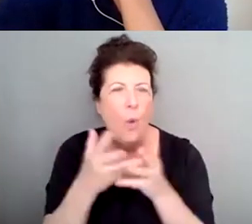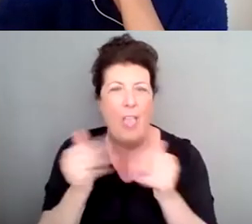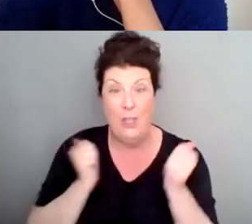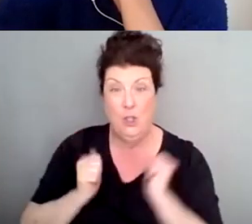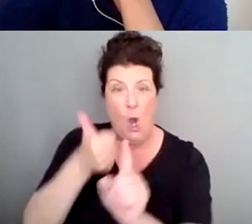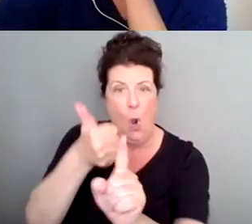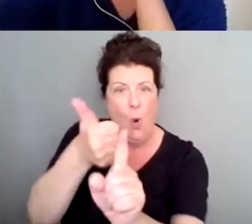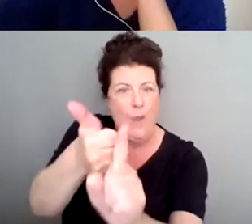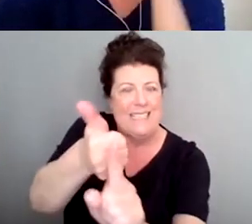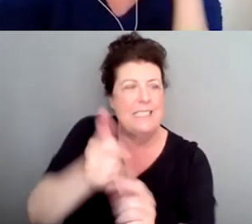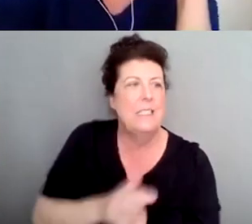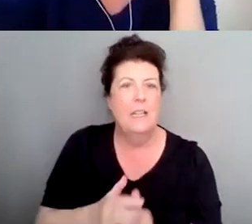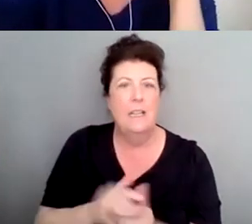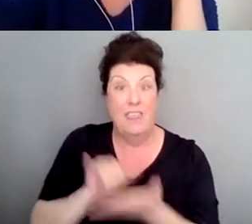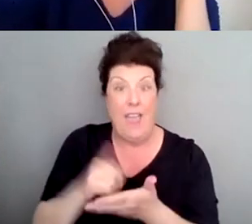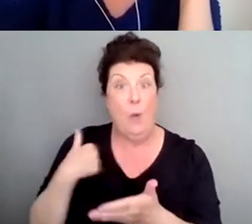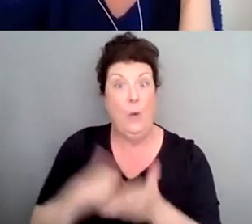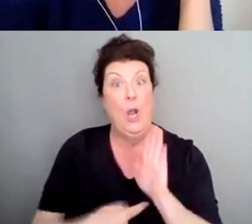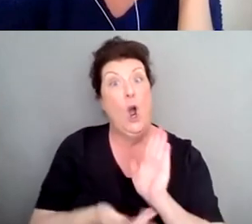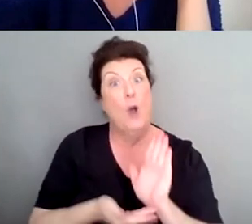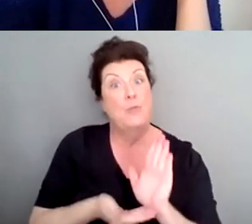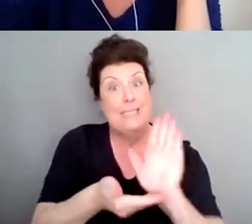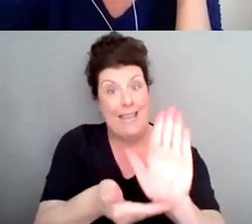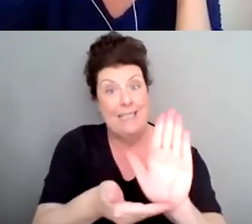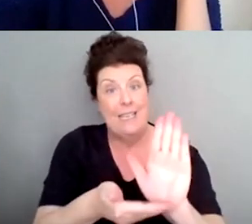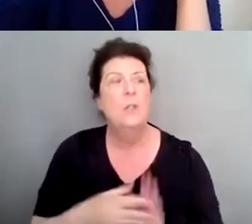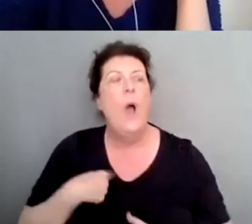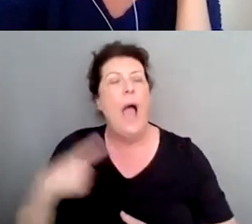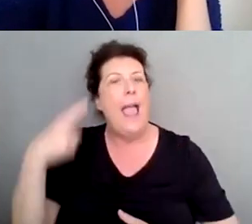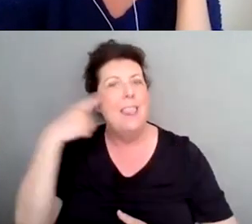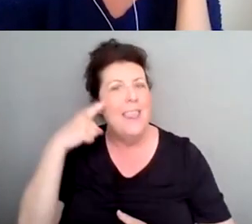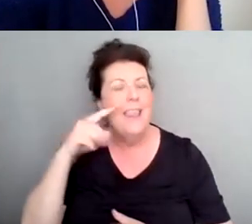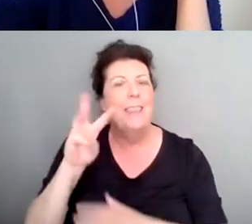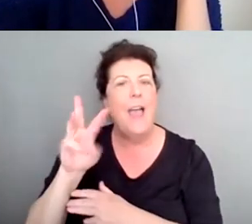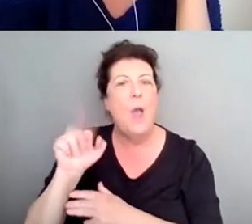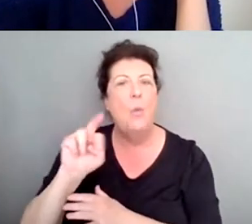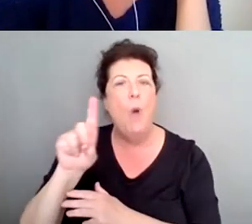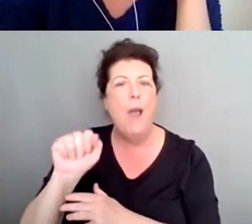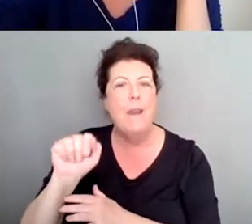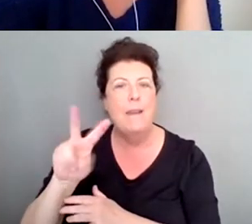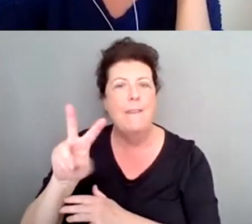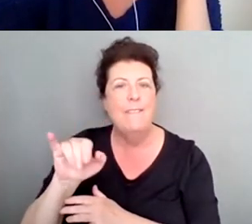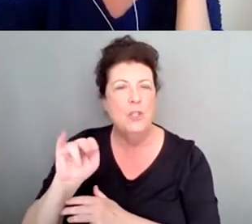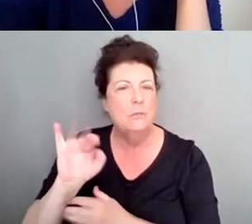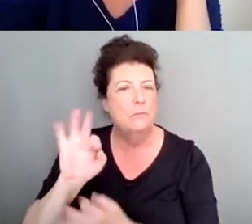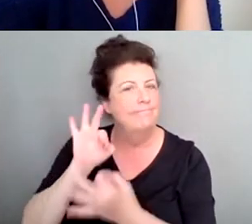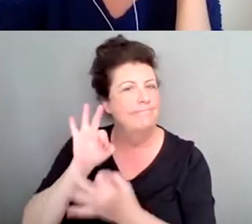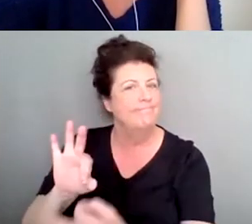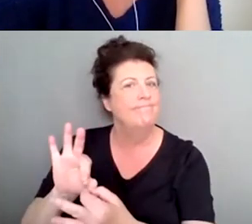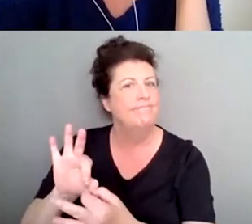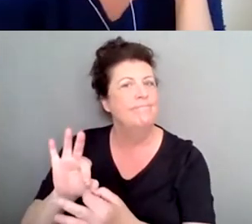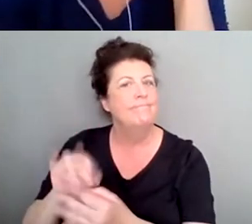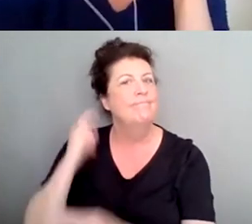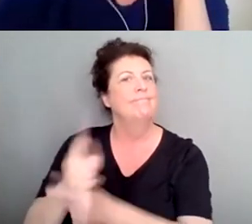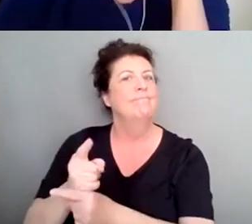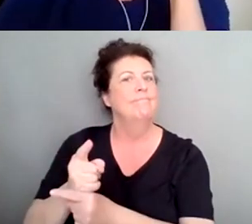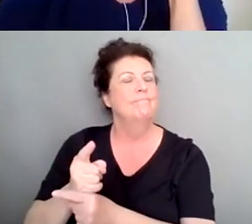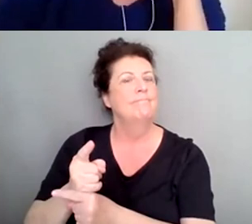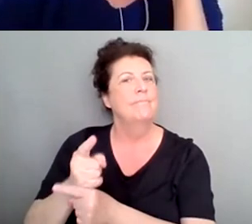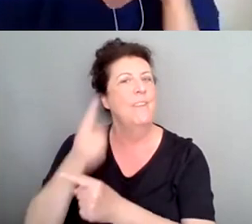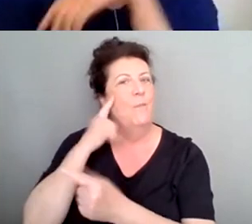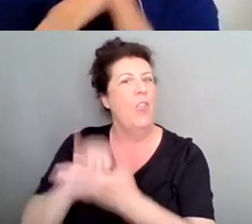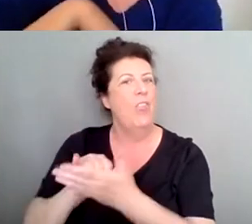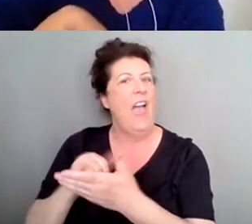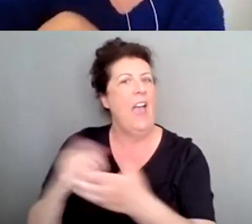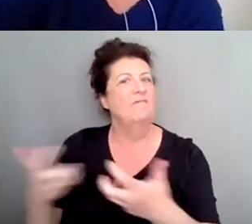is that, that we're presenting. So I think WandaVision was, was specifically suited because of that, because, because